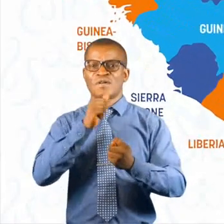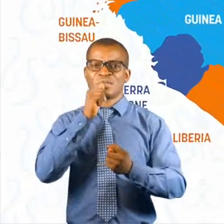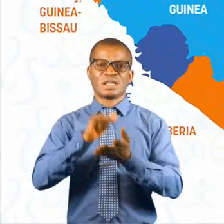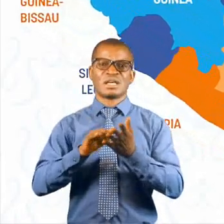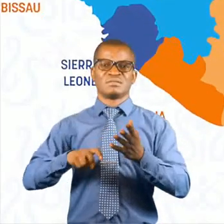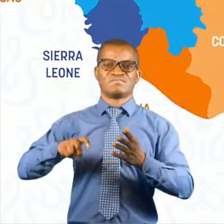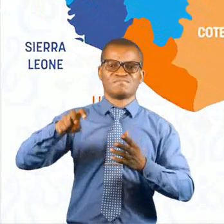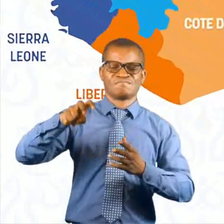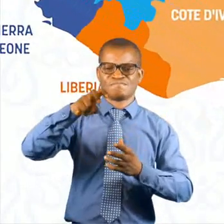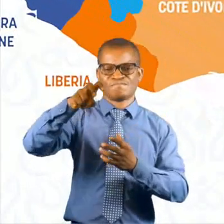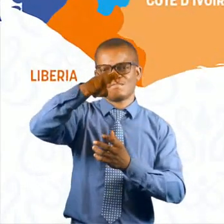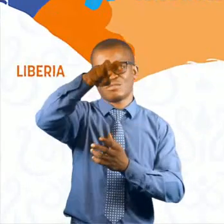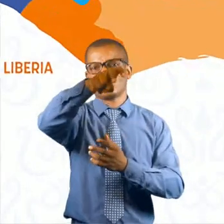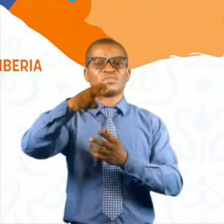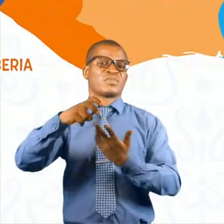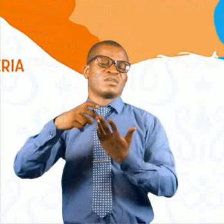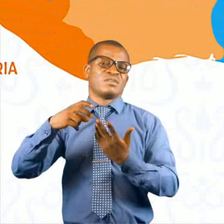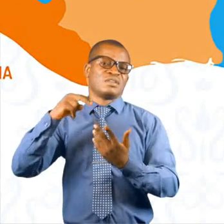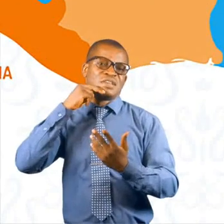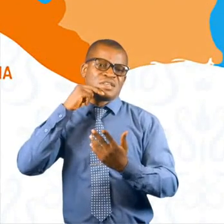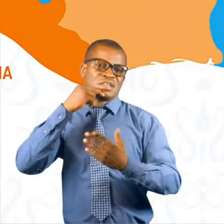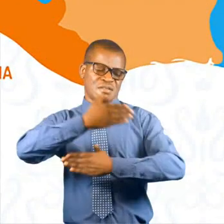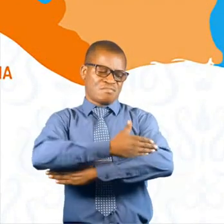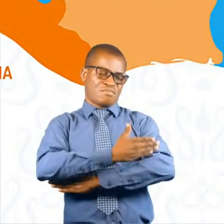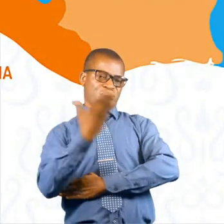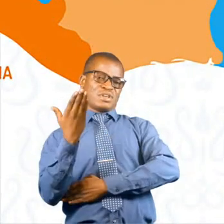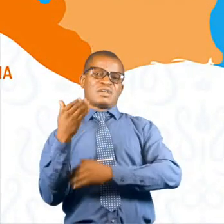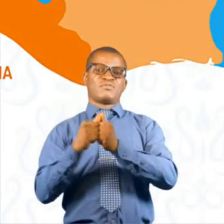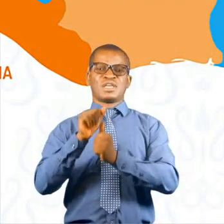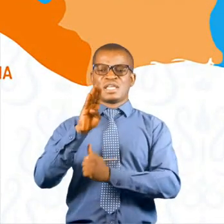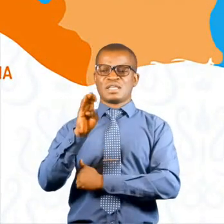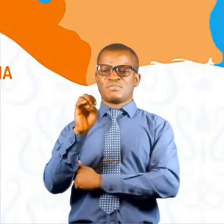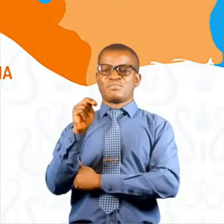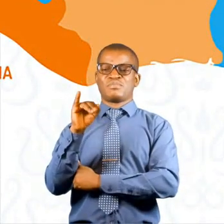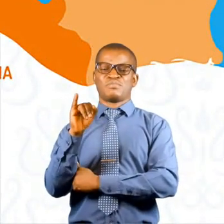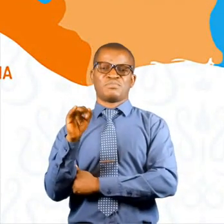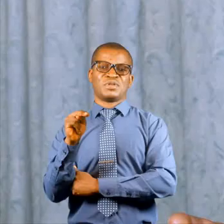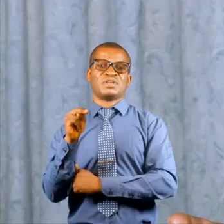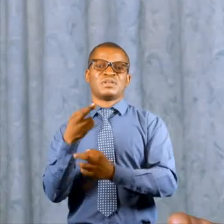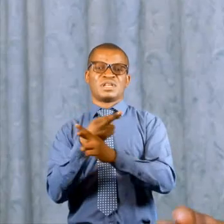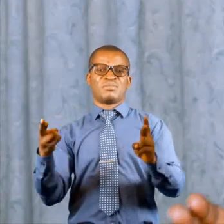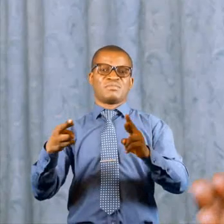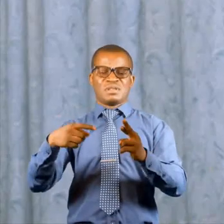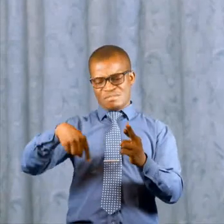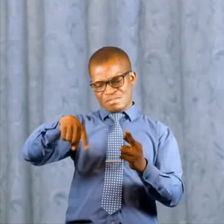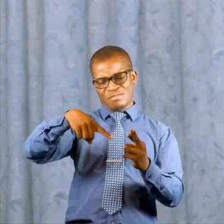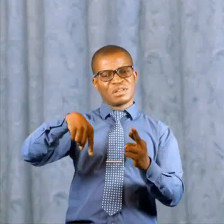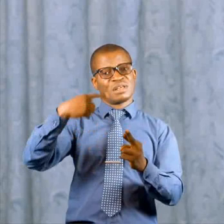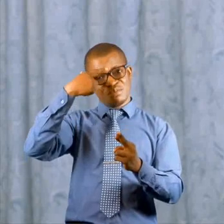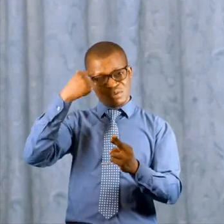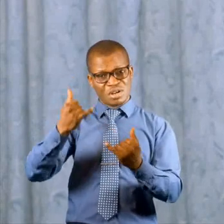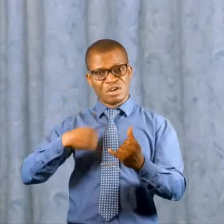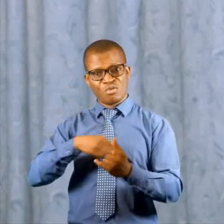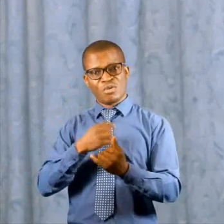ply the Nigeria Benin Republic corridors, because on this